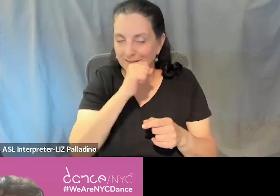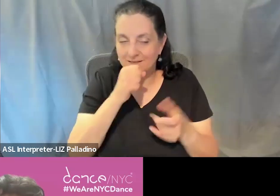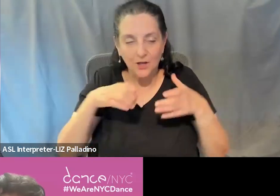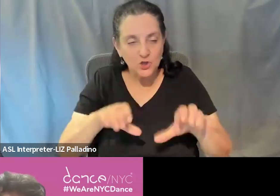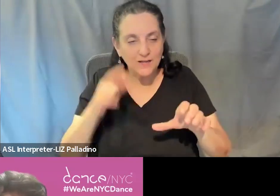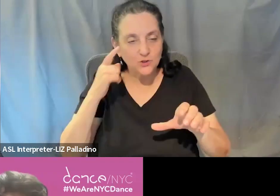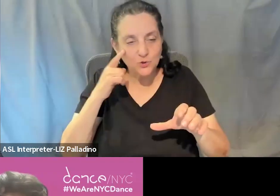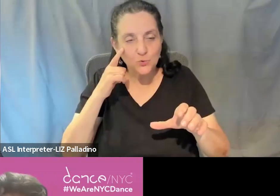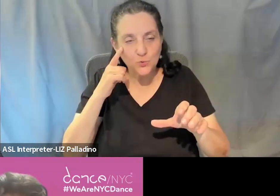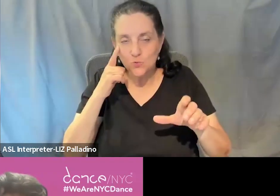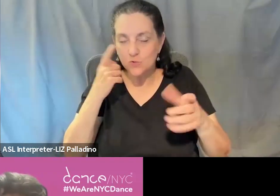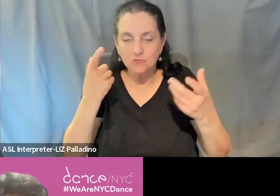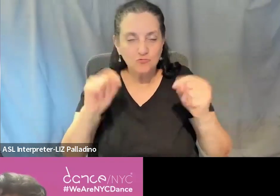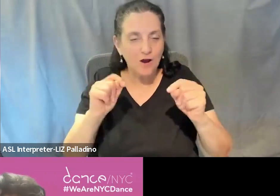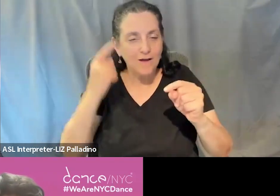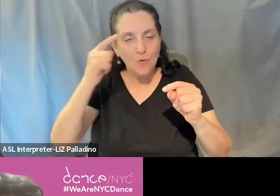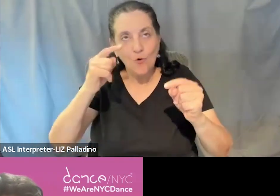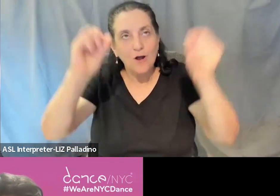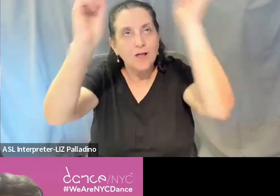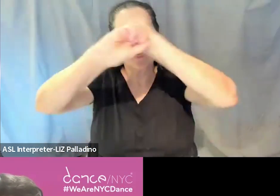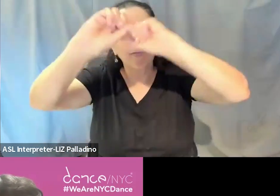ask for the sky.